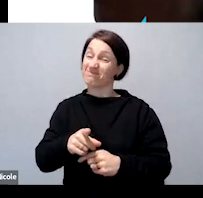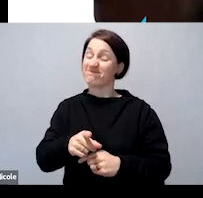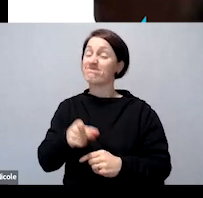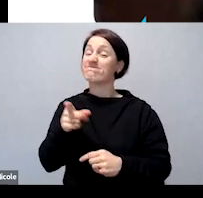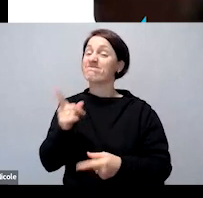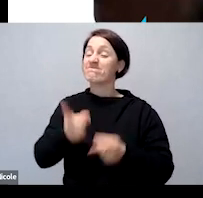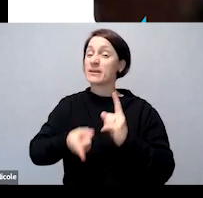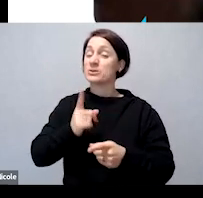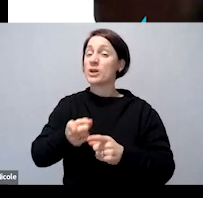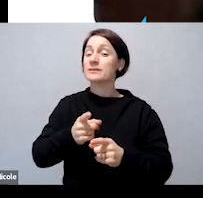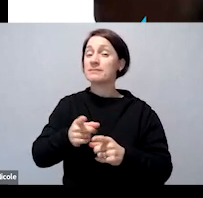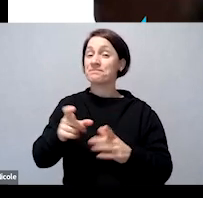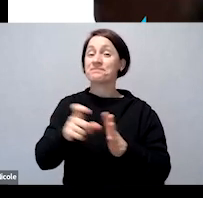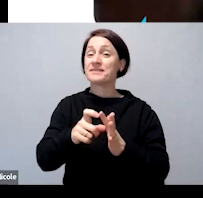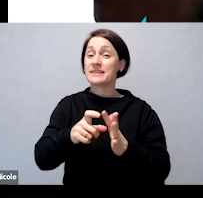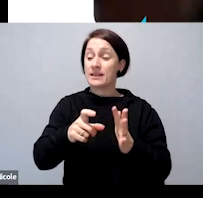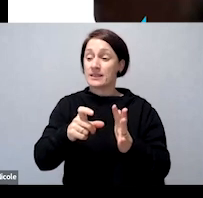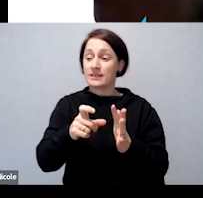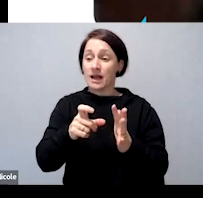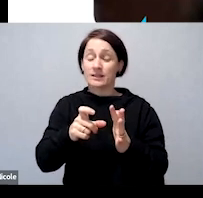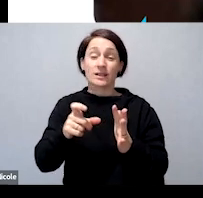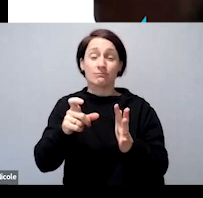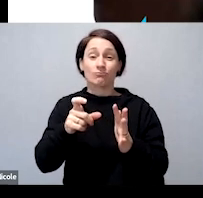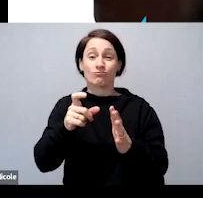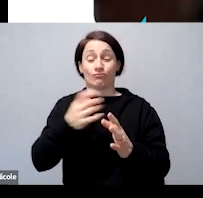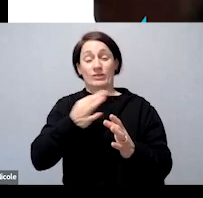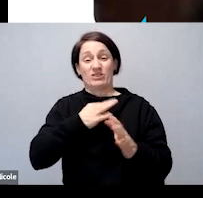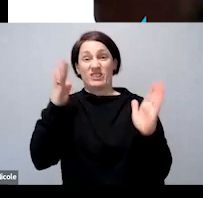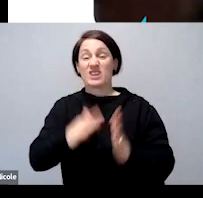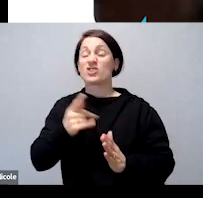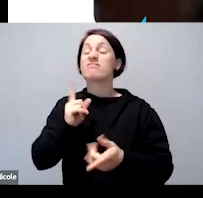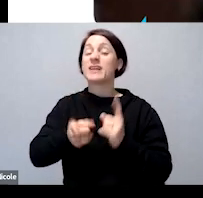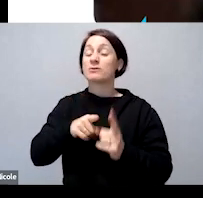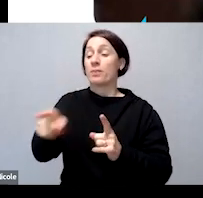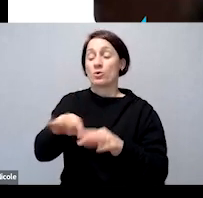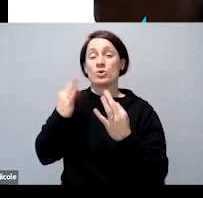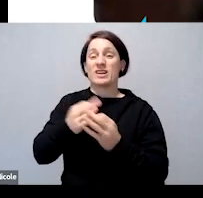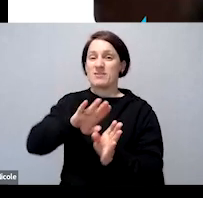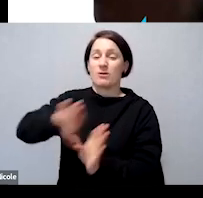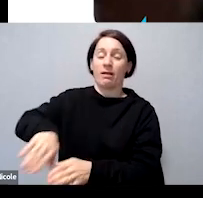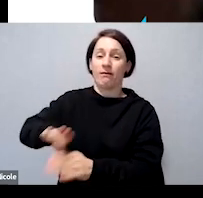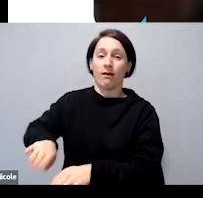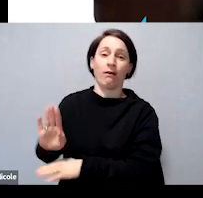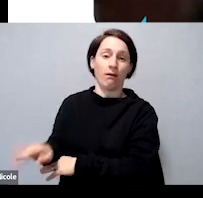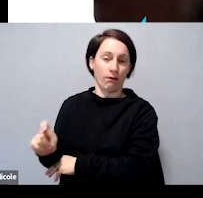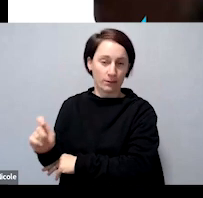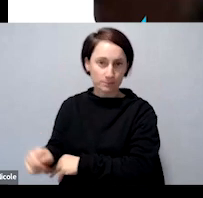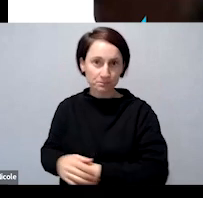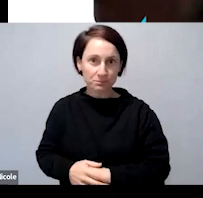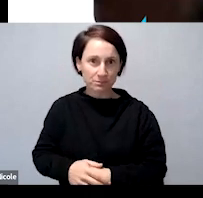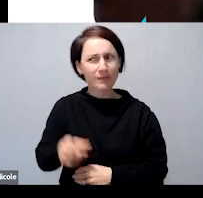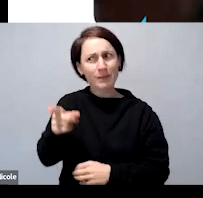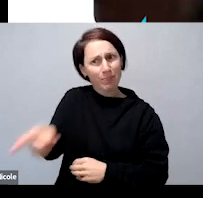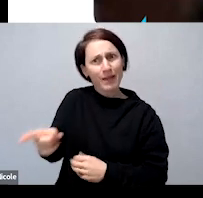in disaster risk reduction. It's important to recognize and include organizations, really understand the critical role that